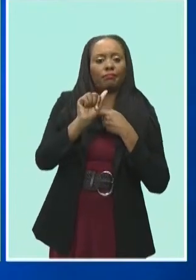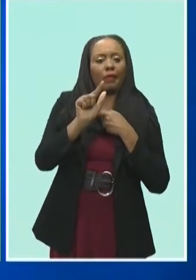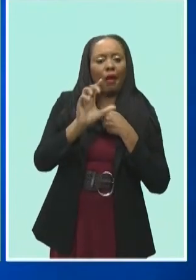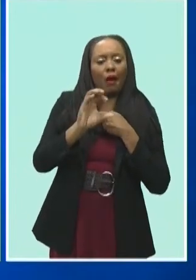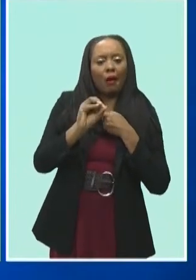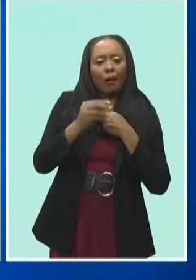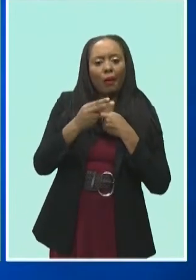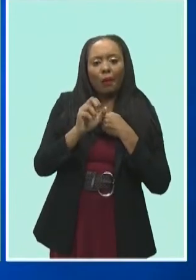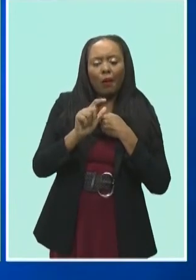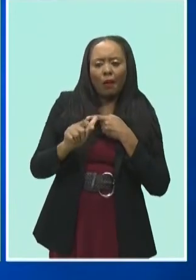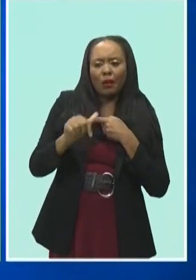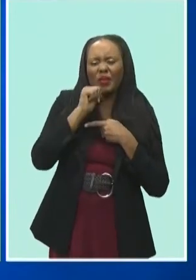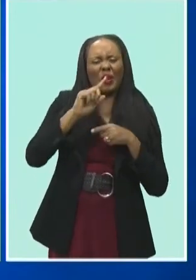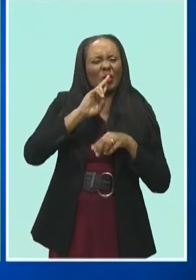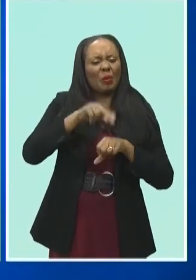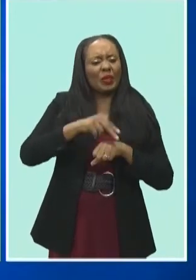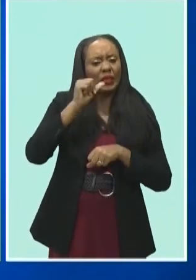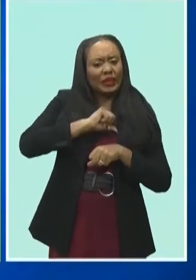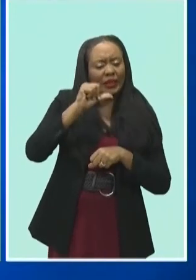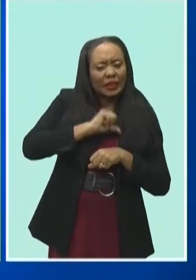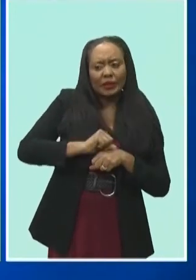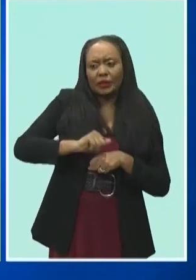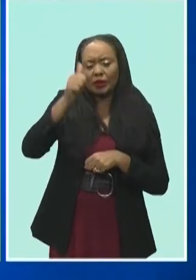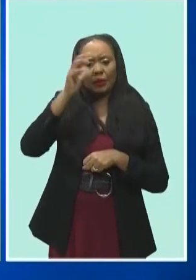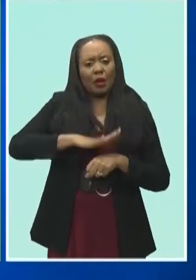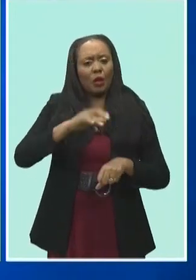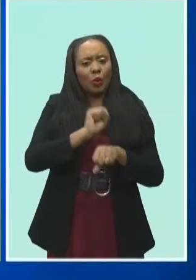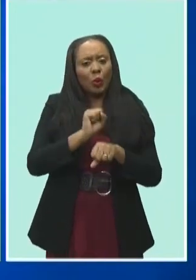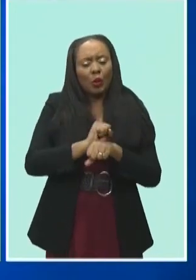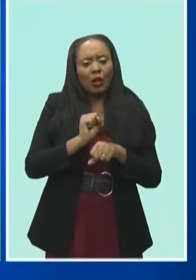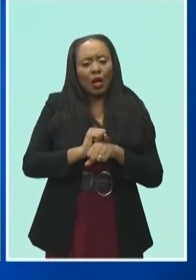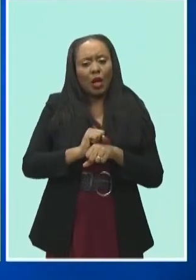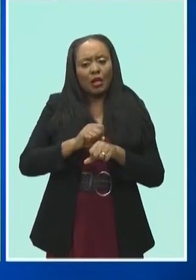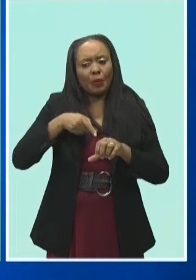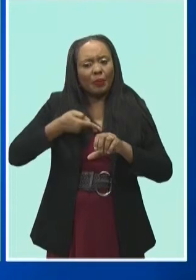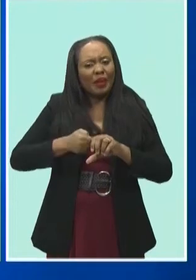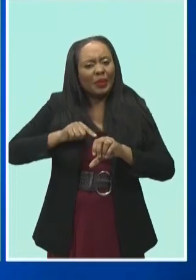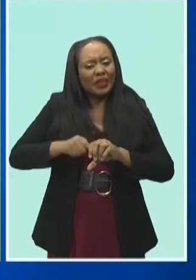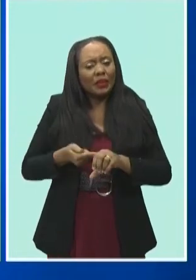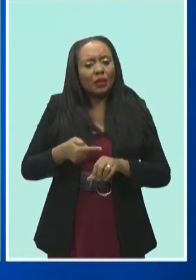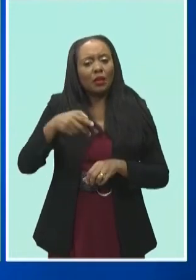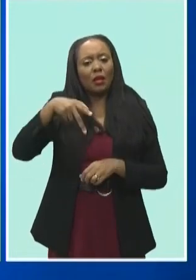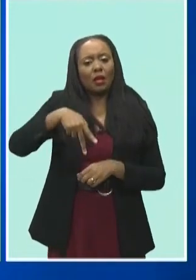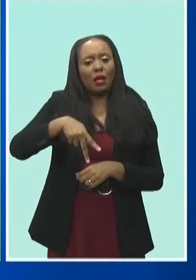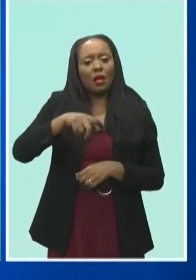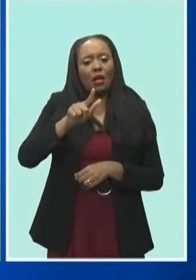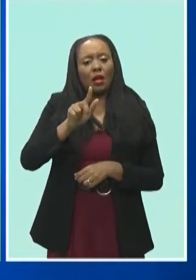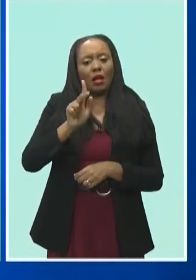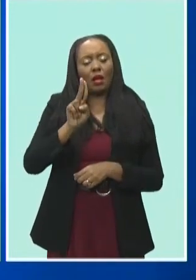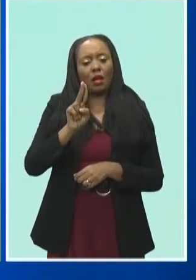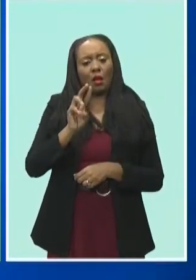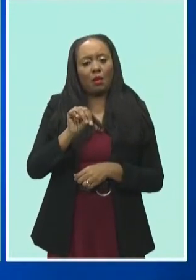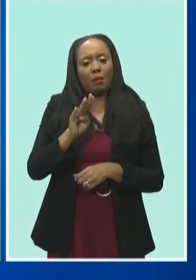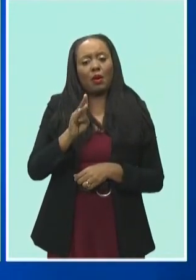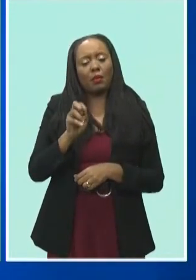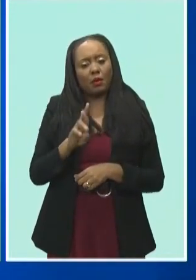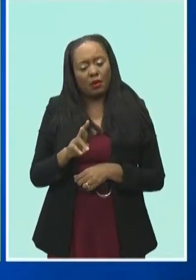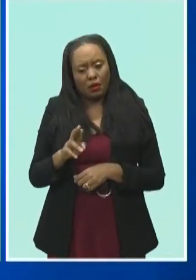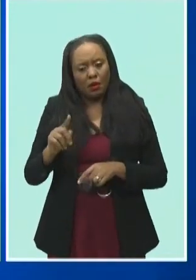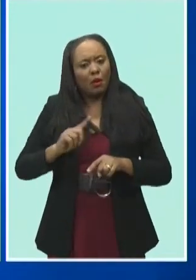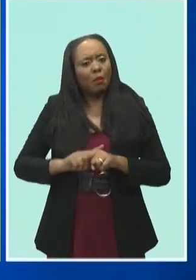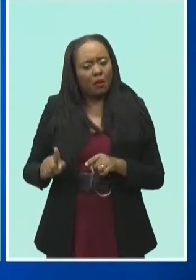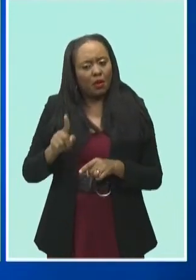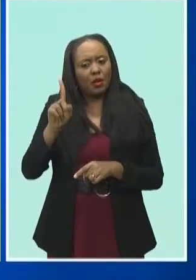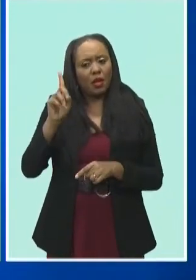well-known construction company. He was working as a plumber while incarcerated, as he was expected to be released